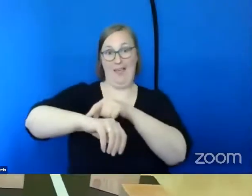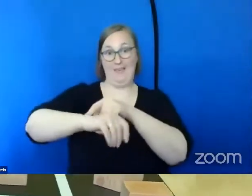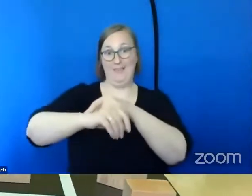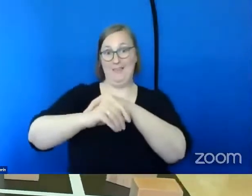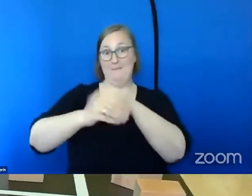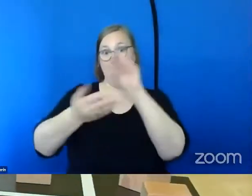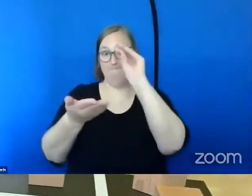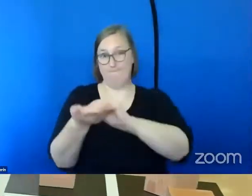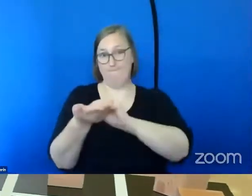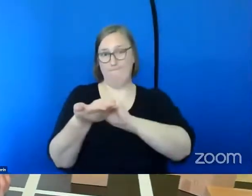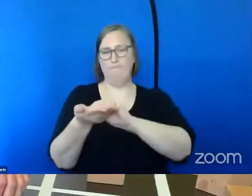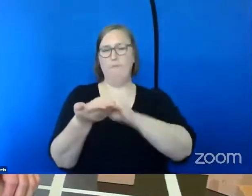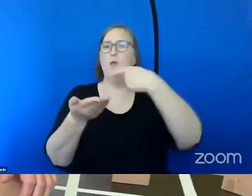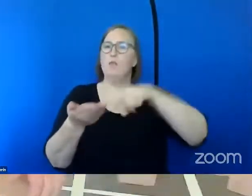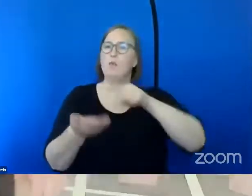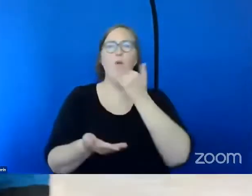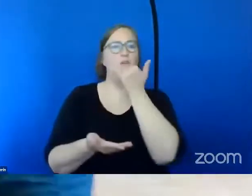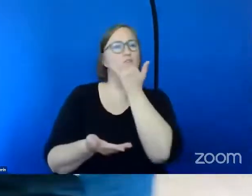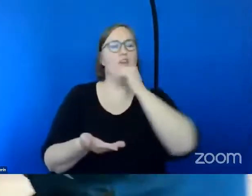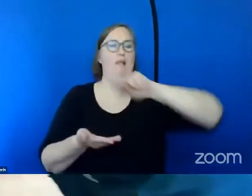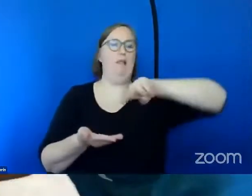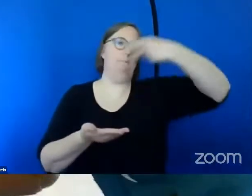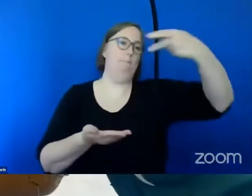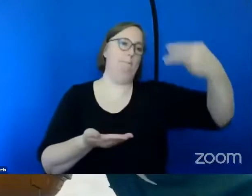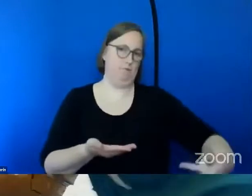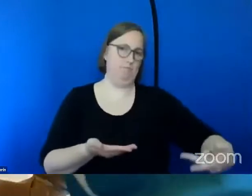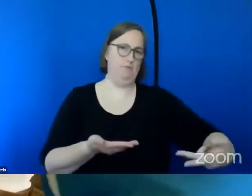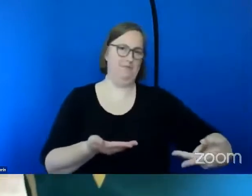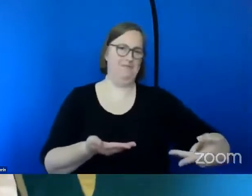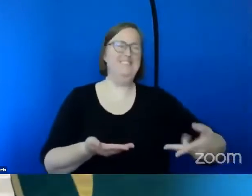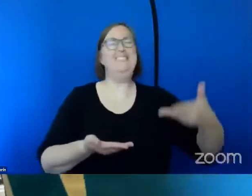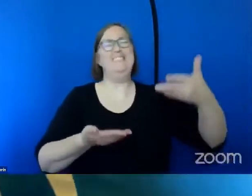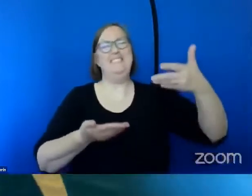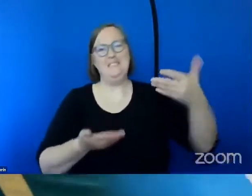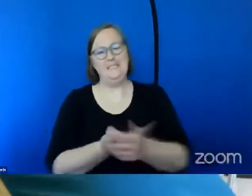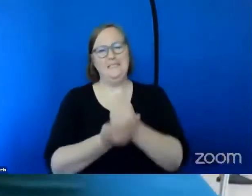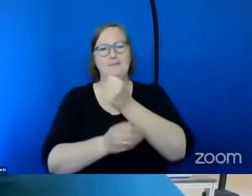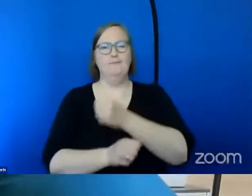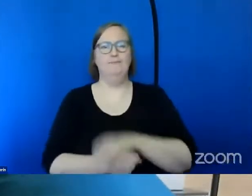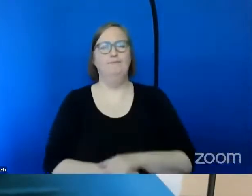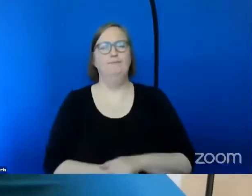us through it. Yes, I'm very impressed by his natural movements. He